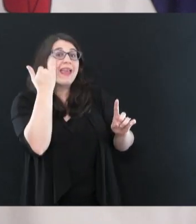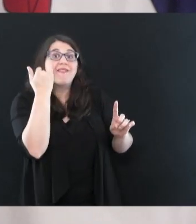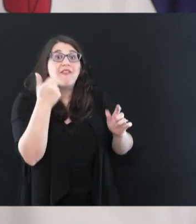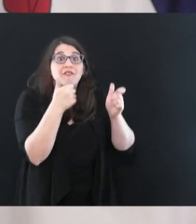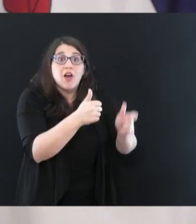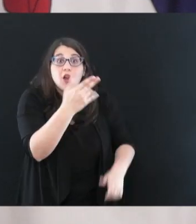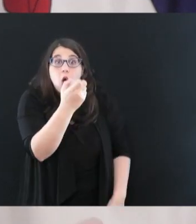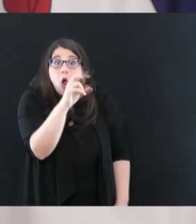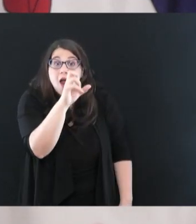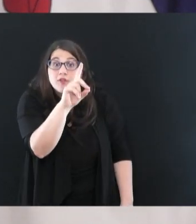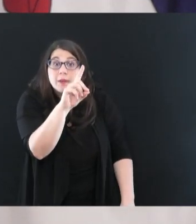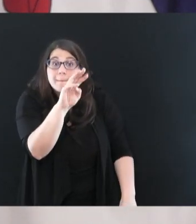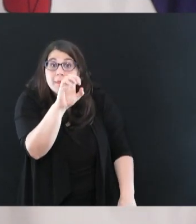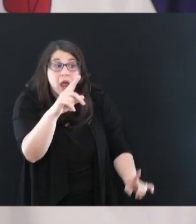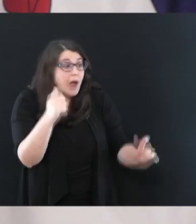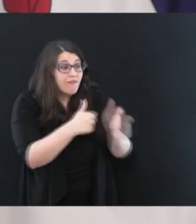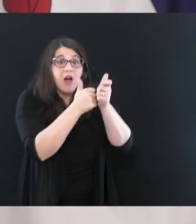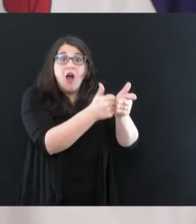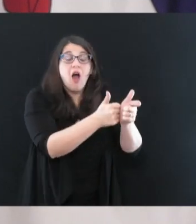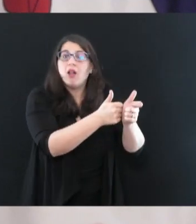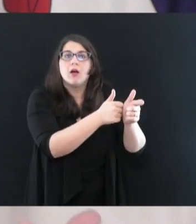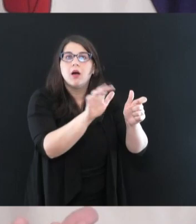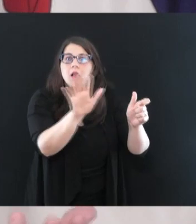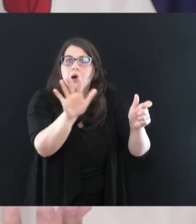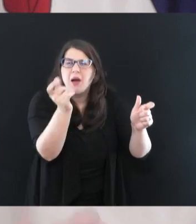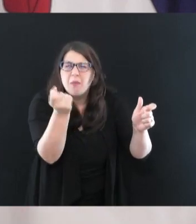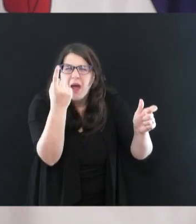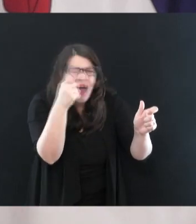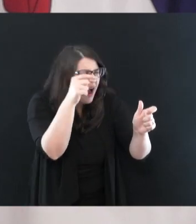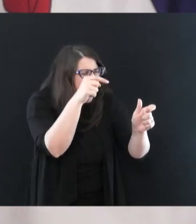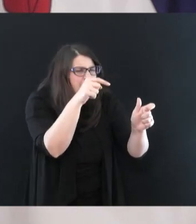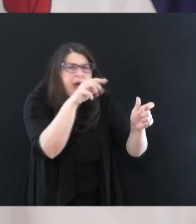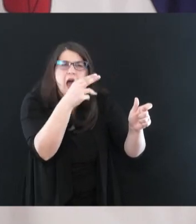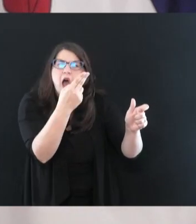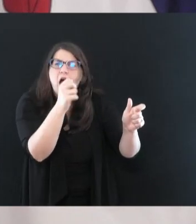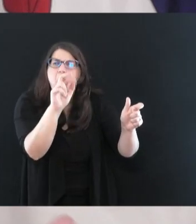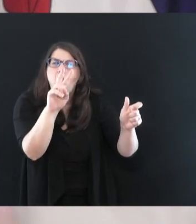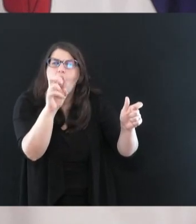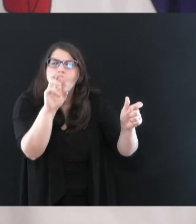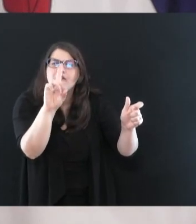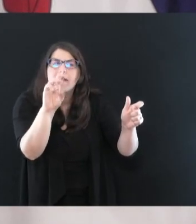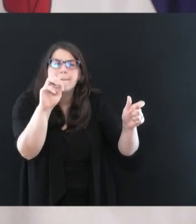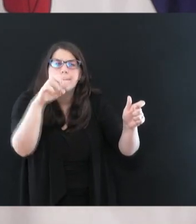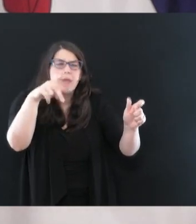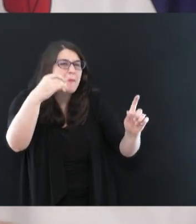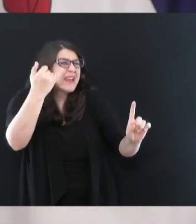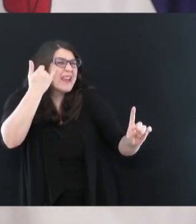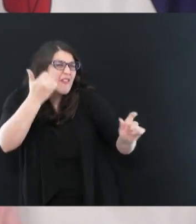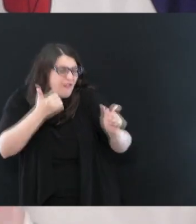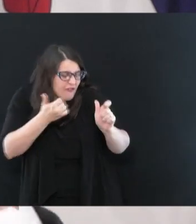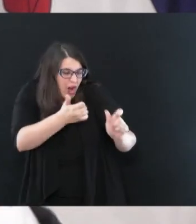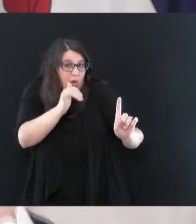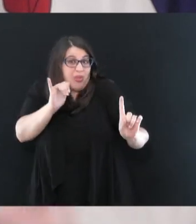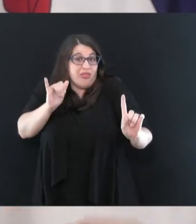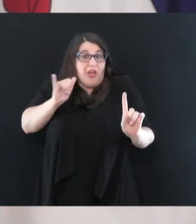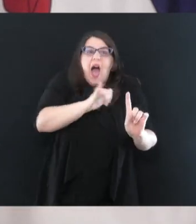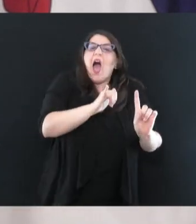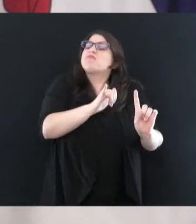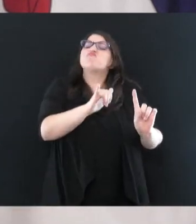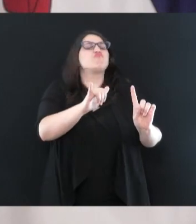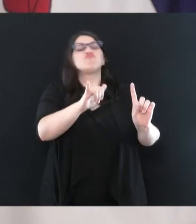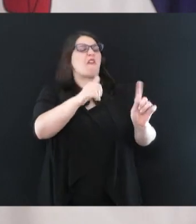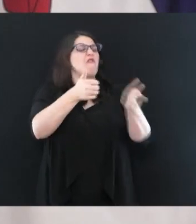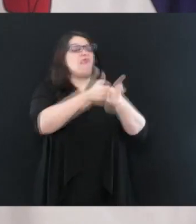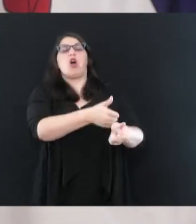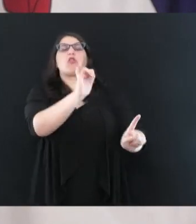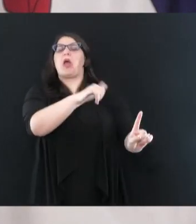this, West Virginia. Just think. Just in the Harvard map, if we would have said, well, I'll tell you one thing, we're just going to stay right to that